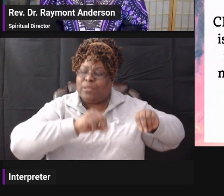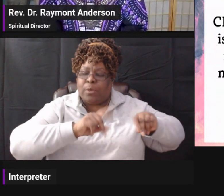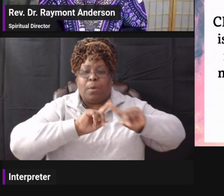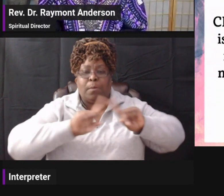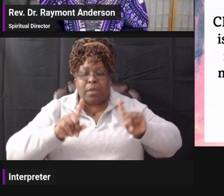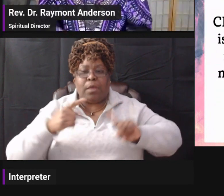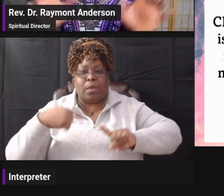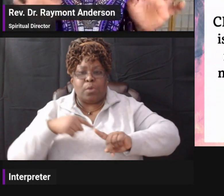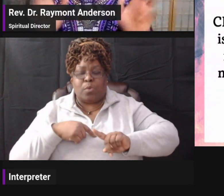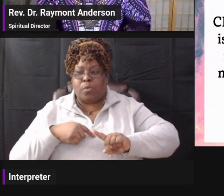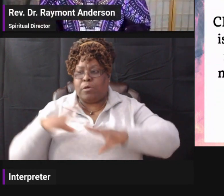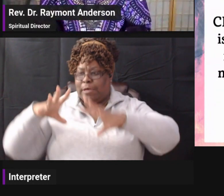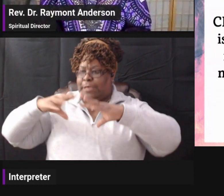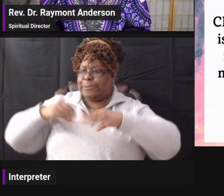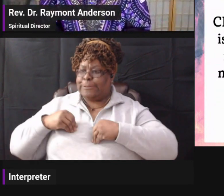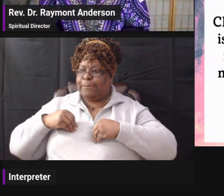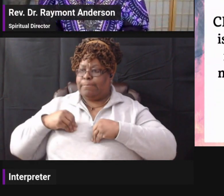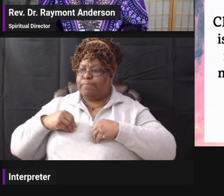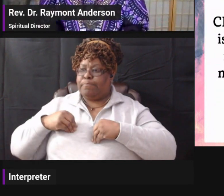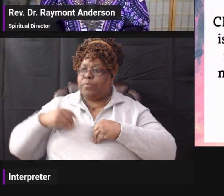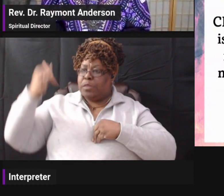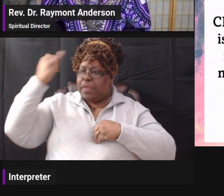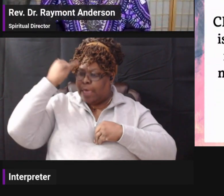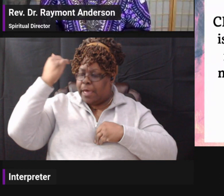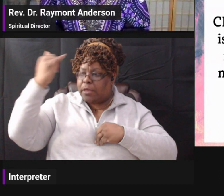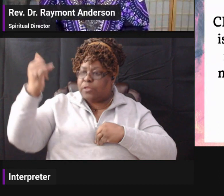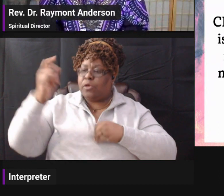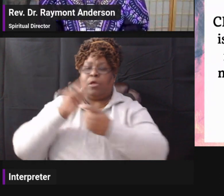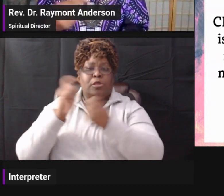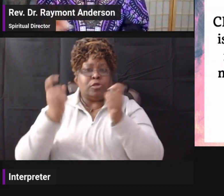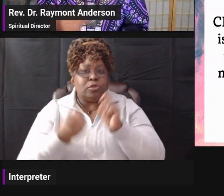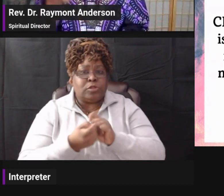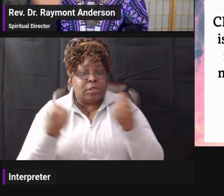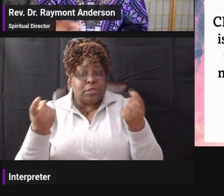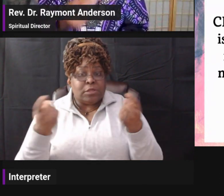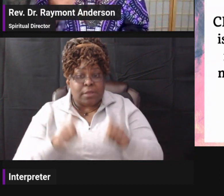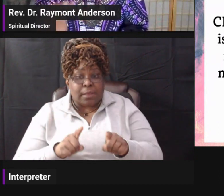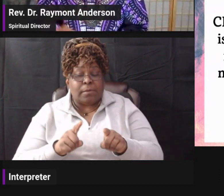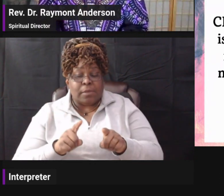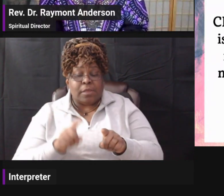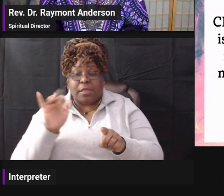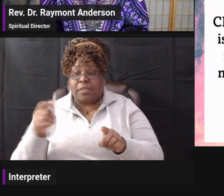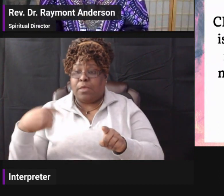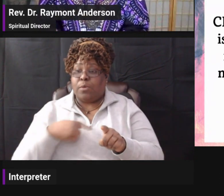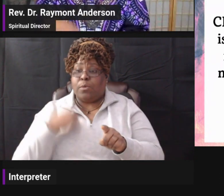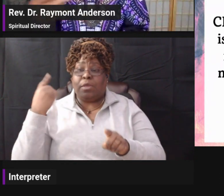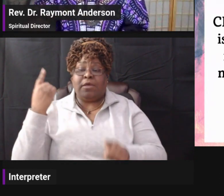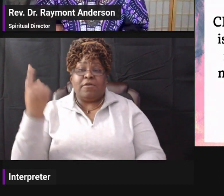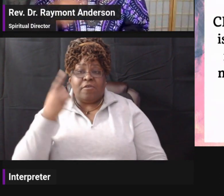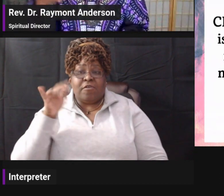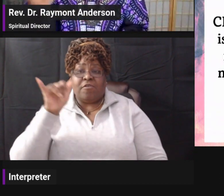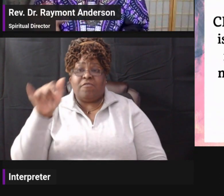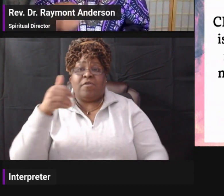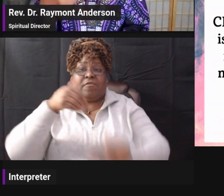now, but we'll take him at face value simply on the idea that change happens, that